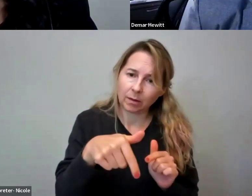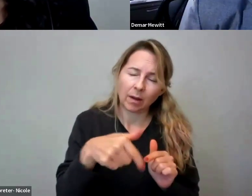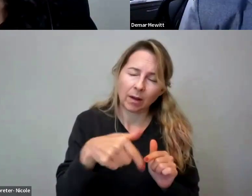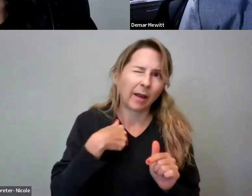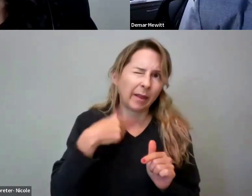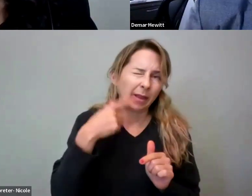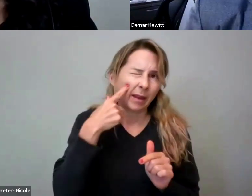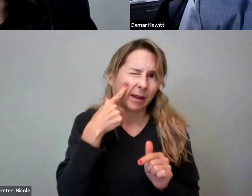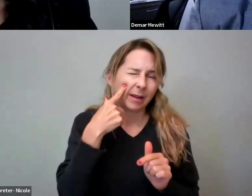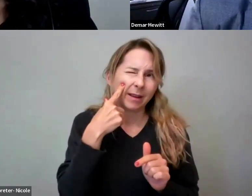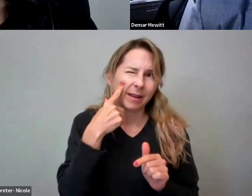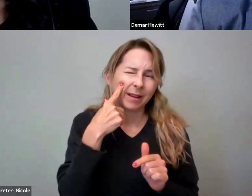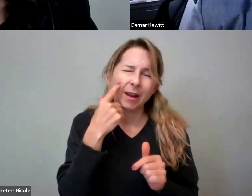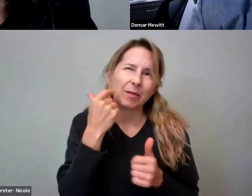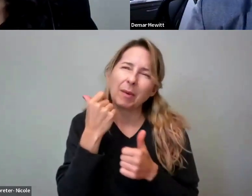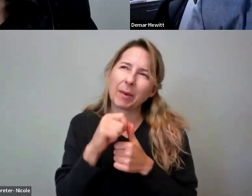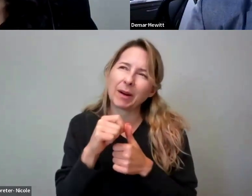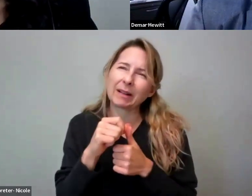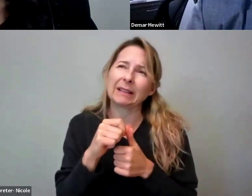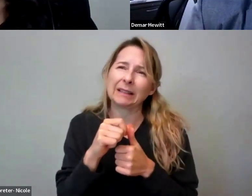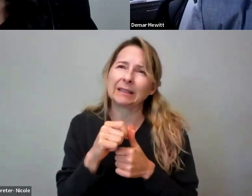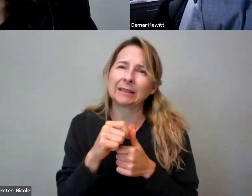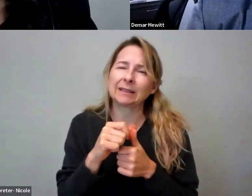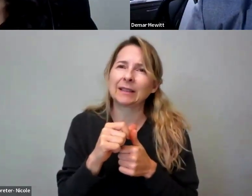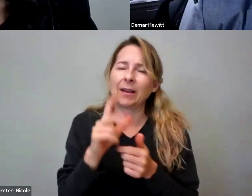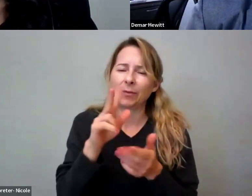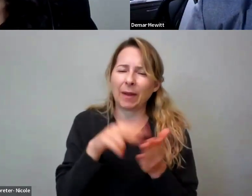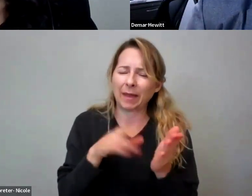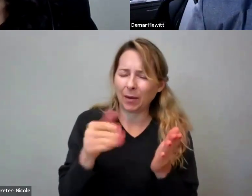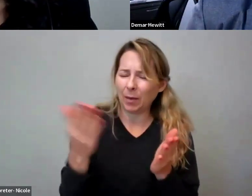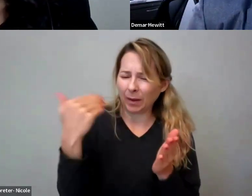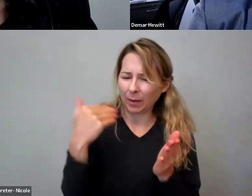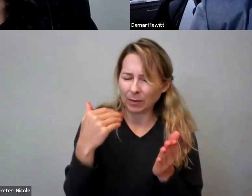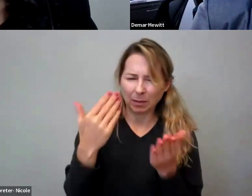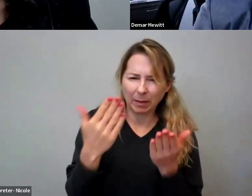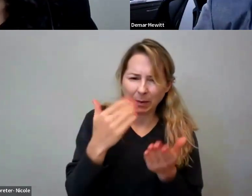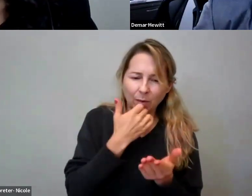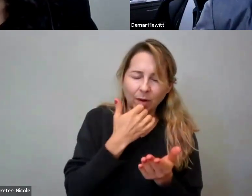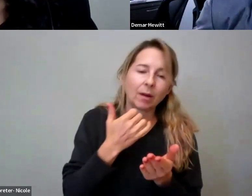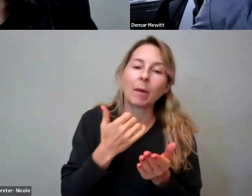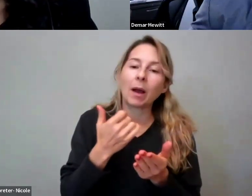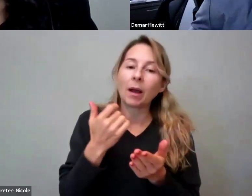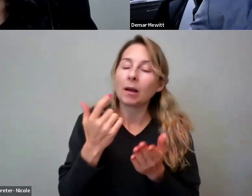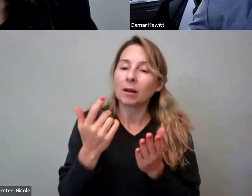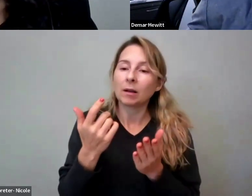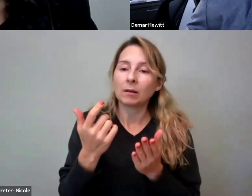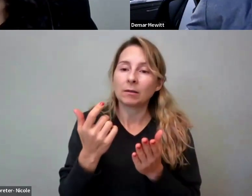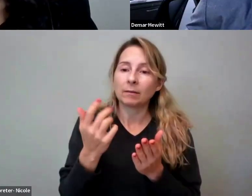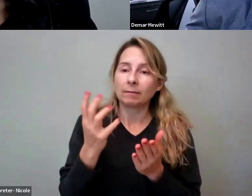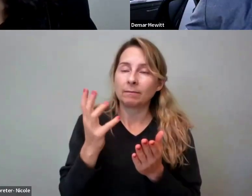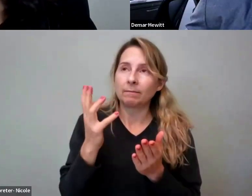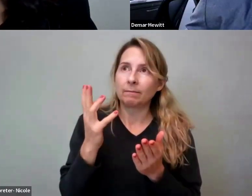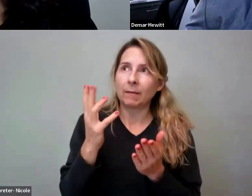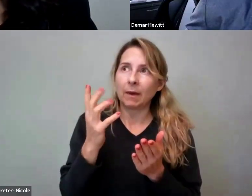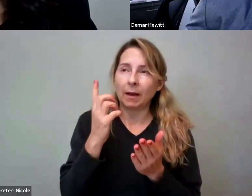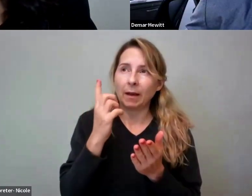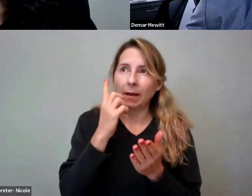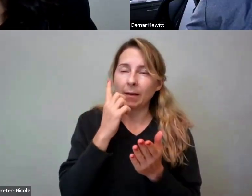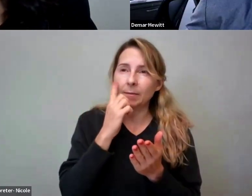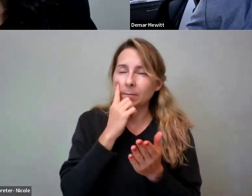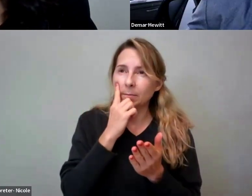it's been a minute since I've read that legislation, so forgive me. It could be that I no longer have that